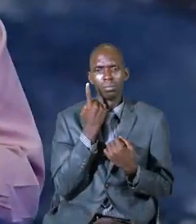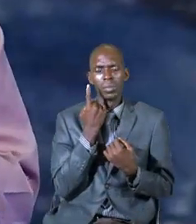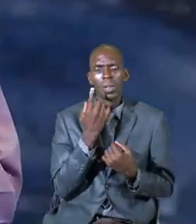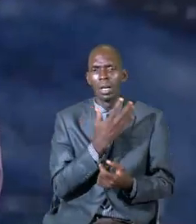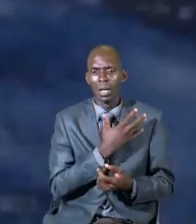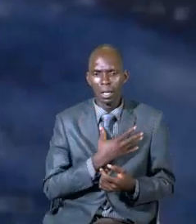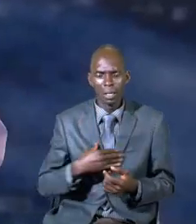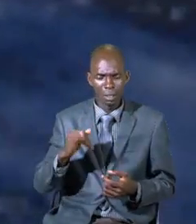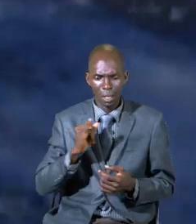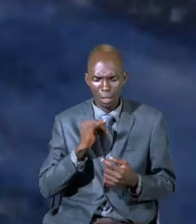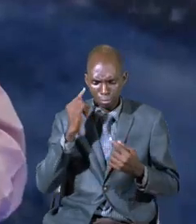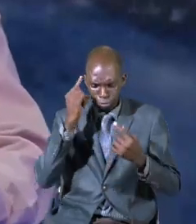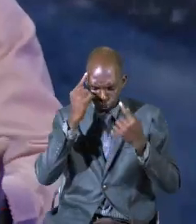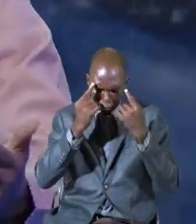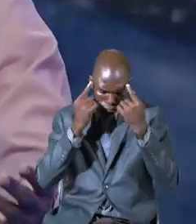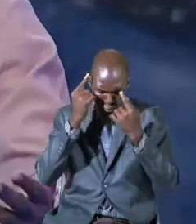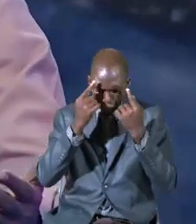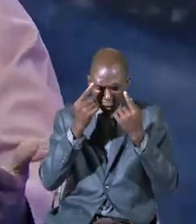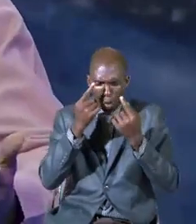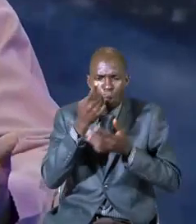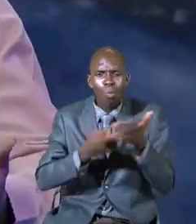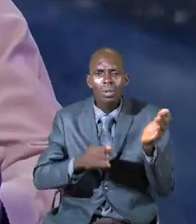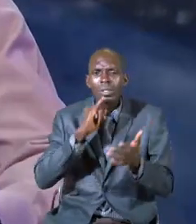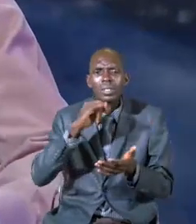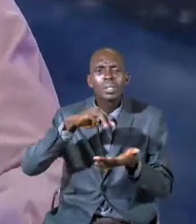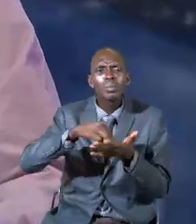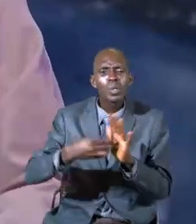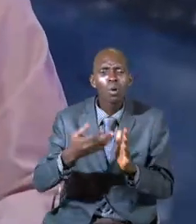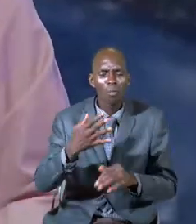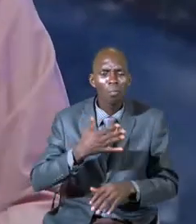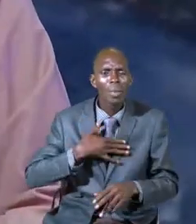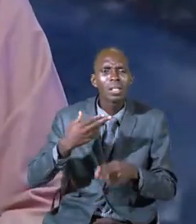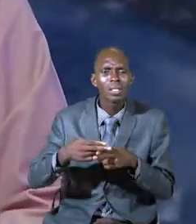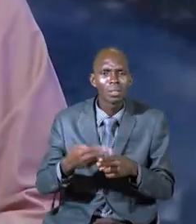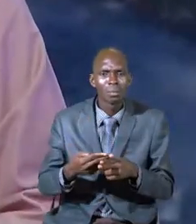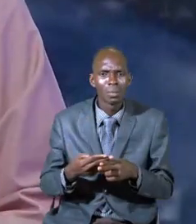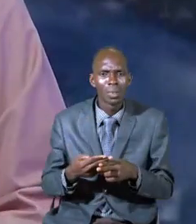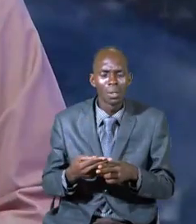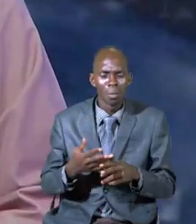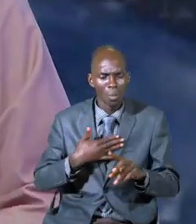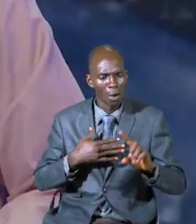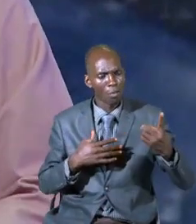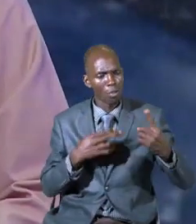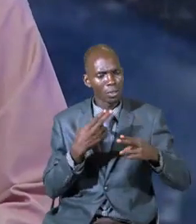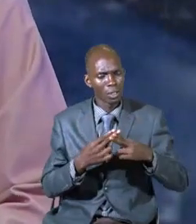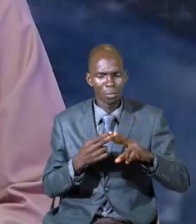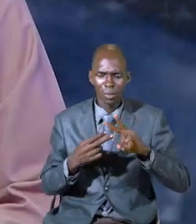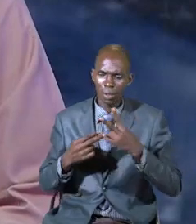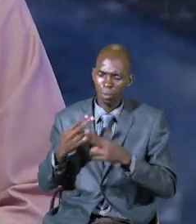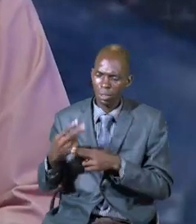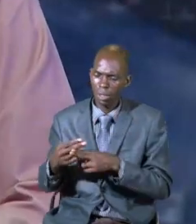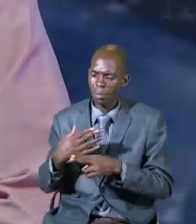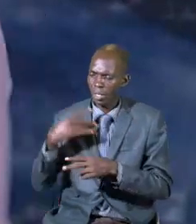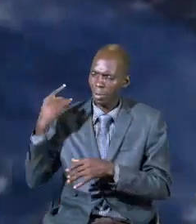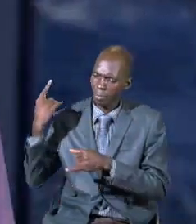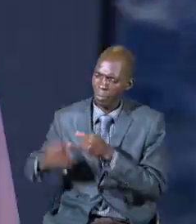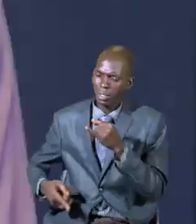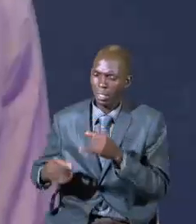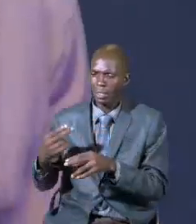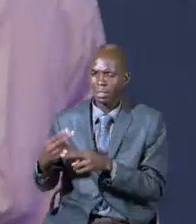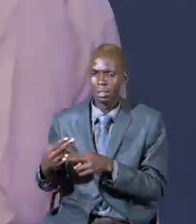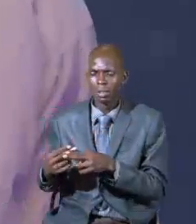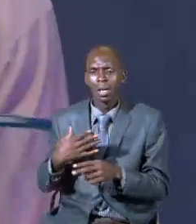name? What's the meaning of my first name, second name, and then the final name? And then I just woke up. It's